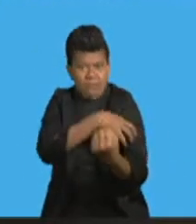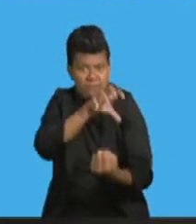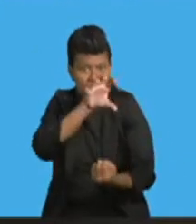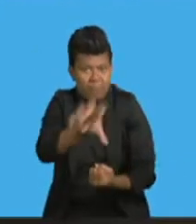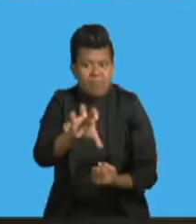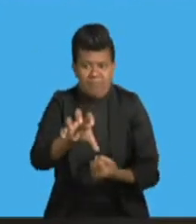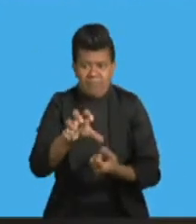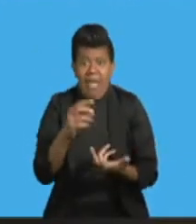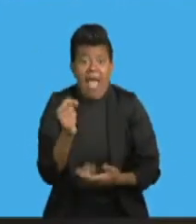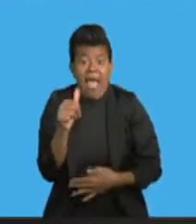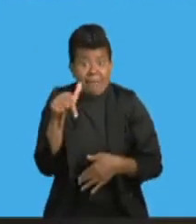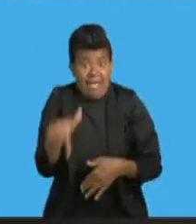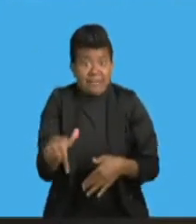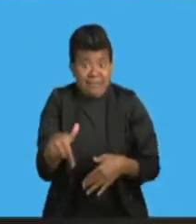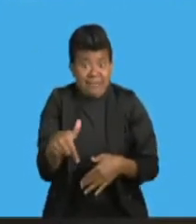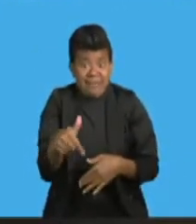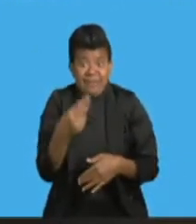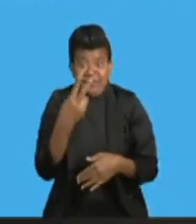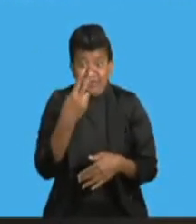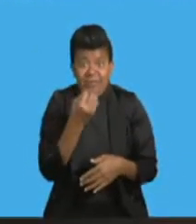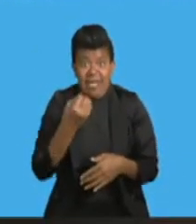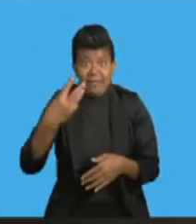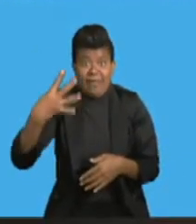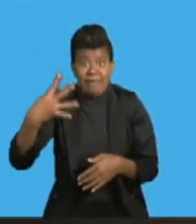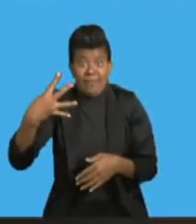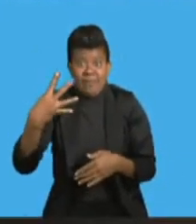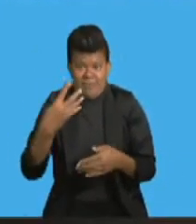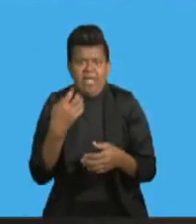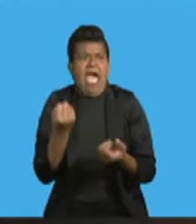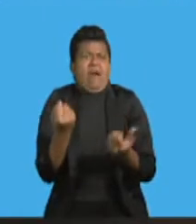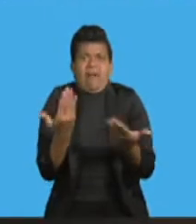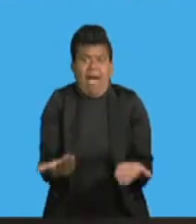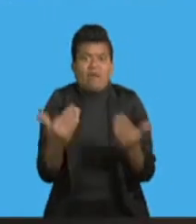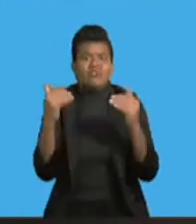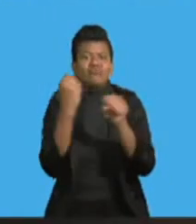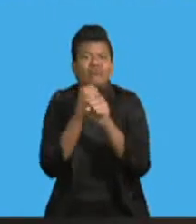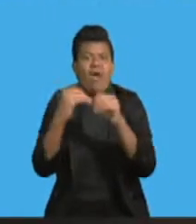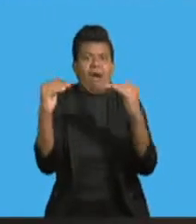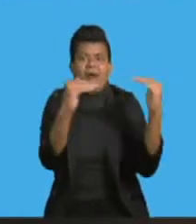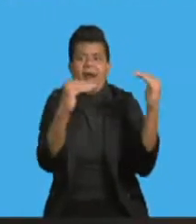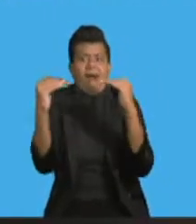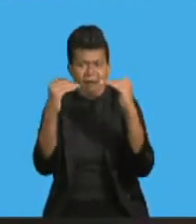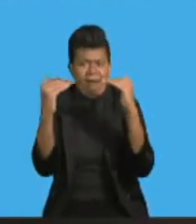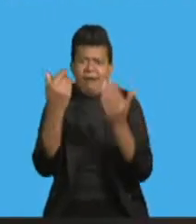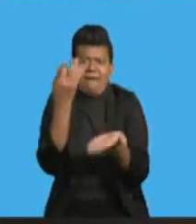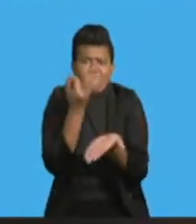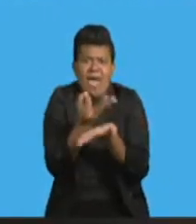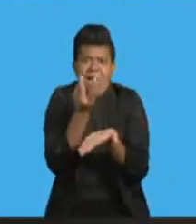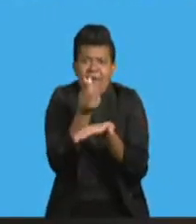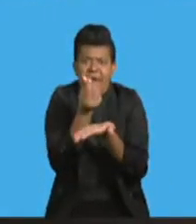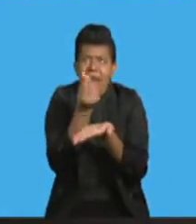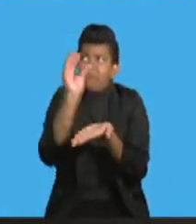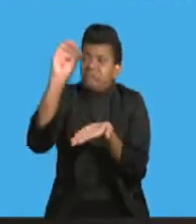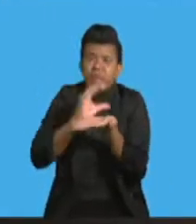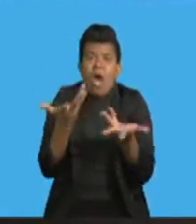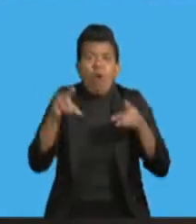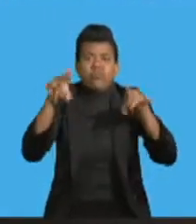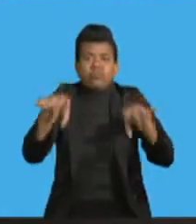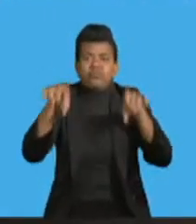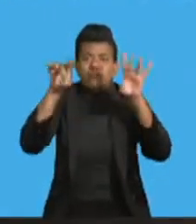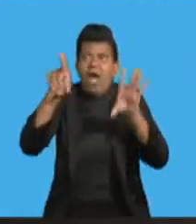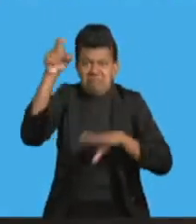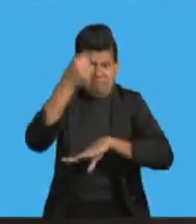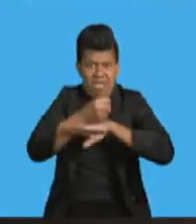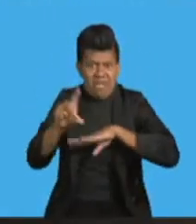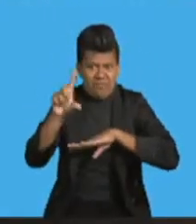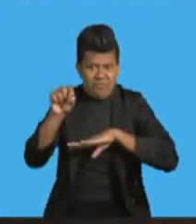and with the help of a gender advisor, which was funded by the Australian government, we put together a draft implementation